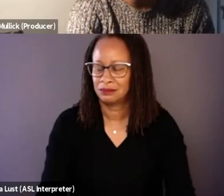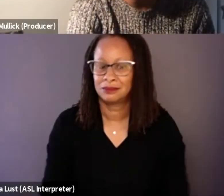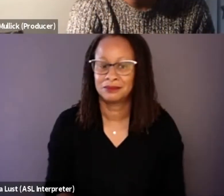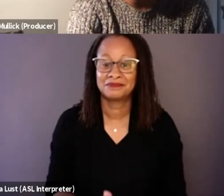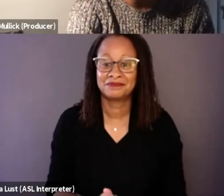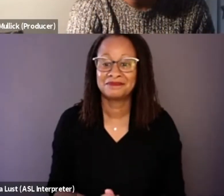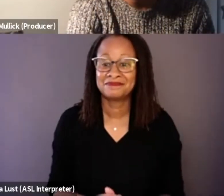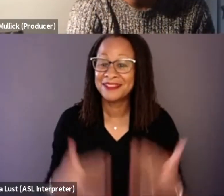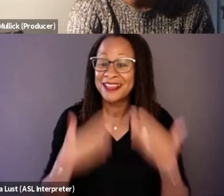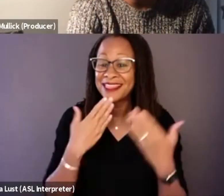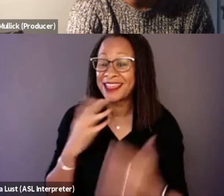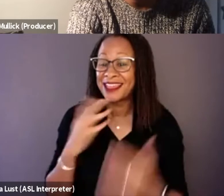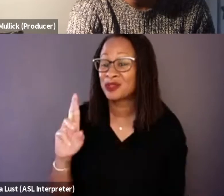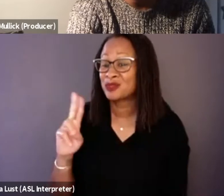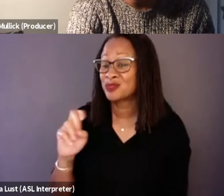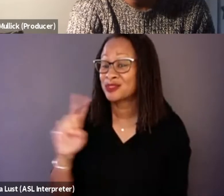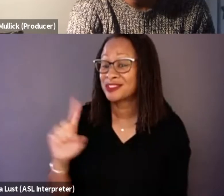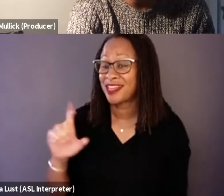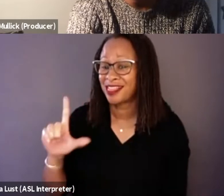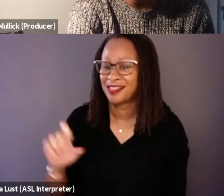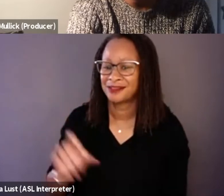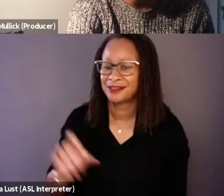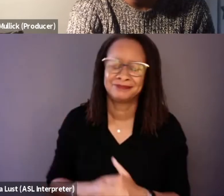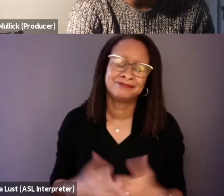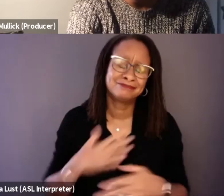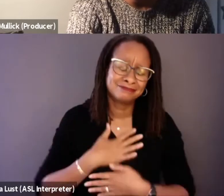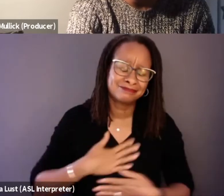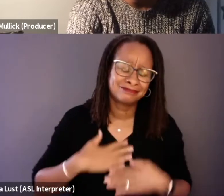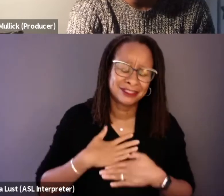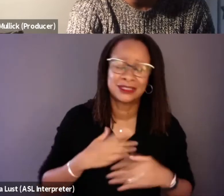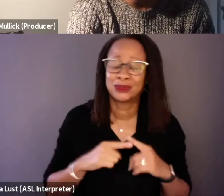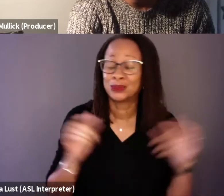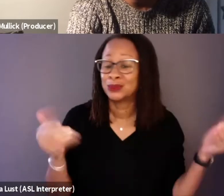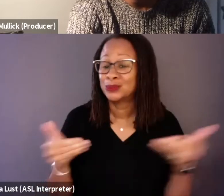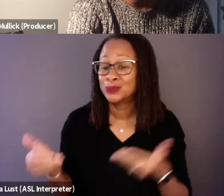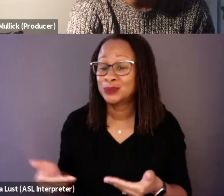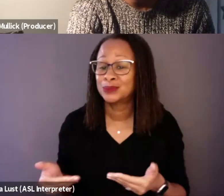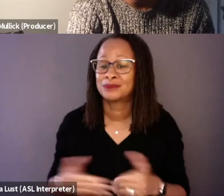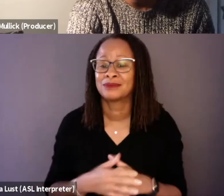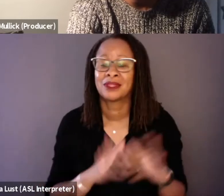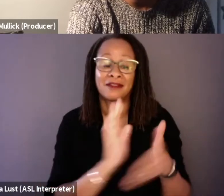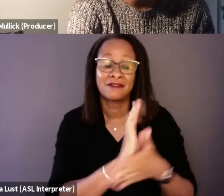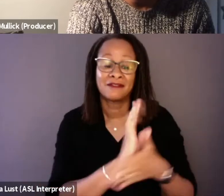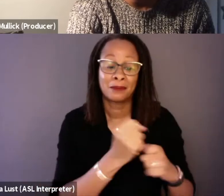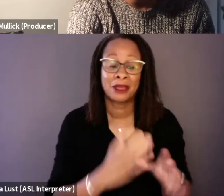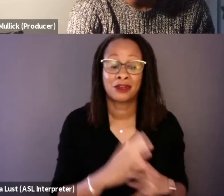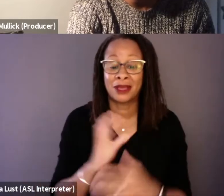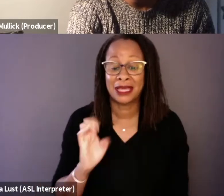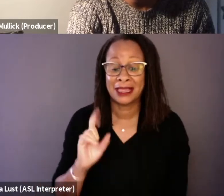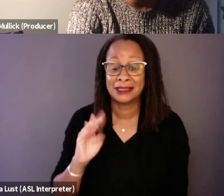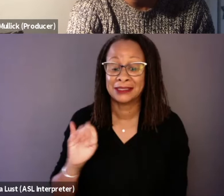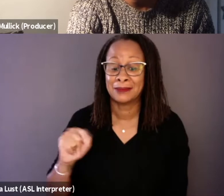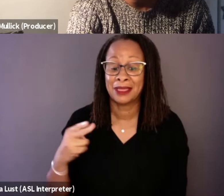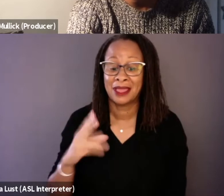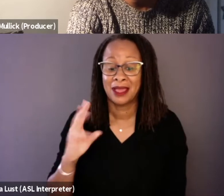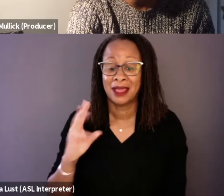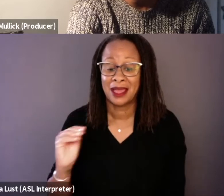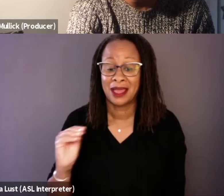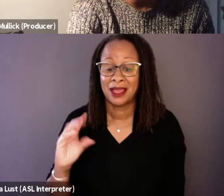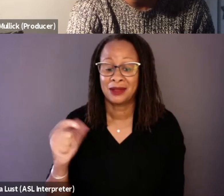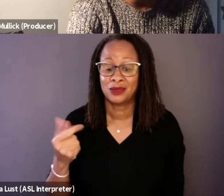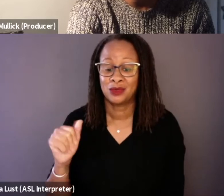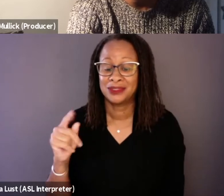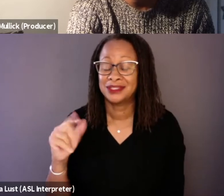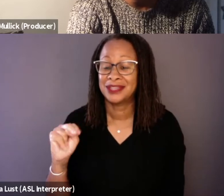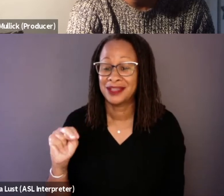Thank you, Rosal, and it gives me great pleasure to introduce the filmmakers Elizabeth and Gulistan Mirzaei, who are both